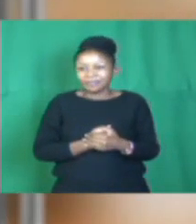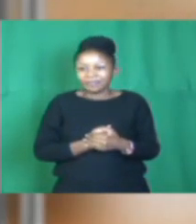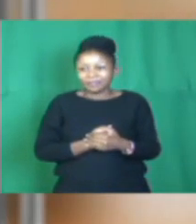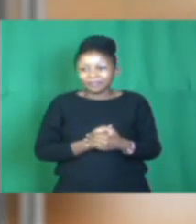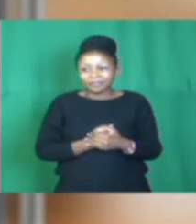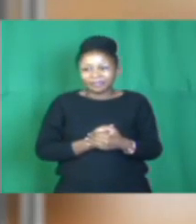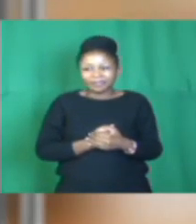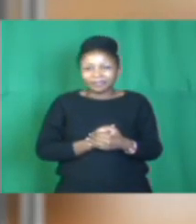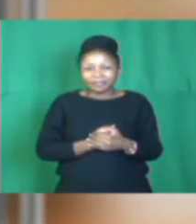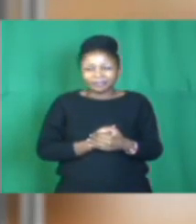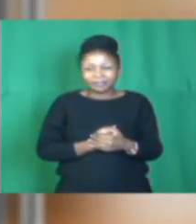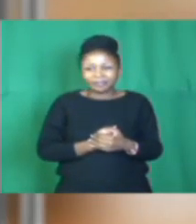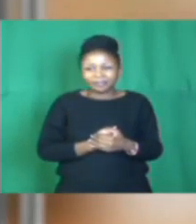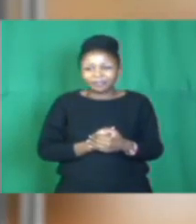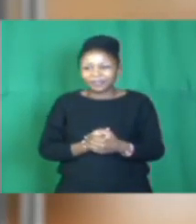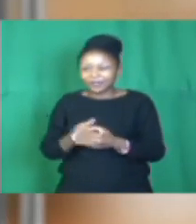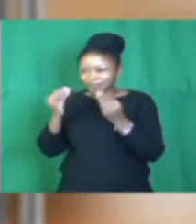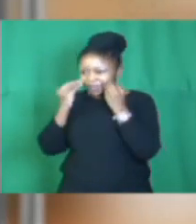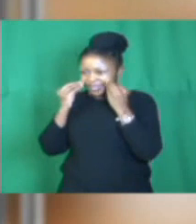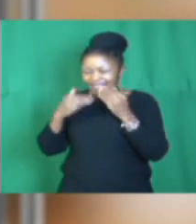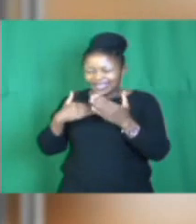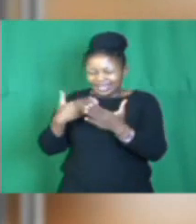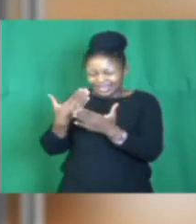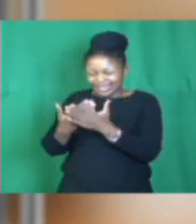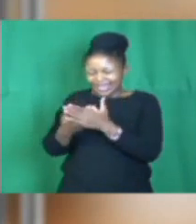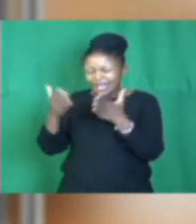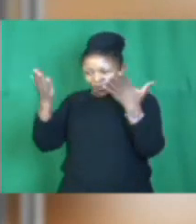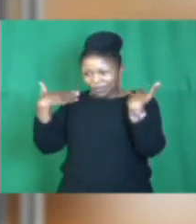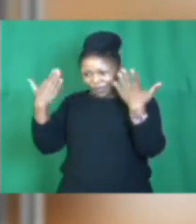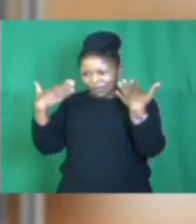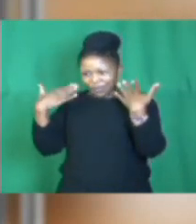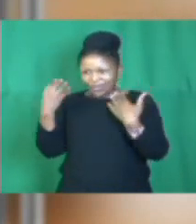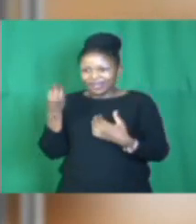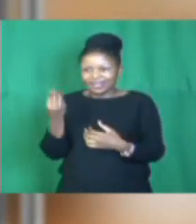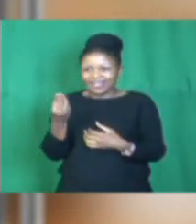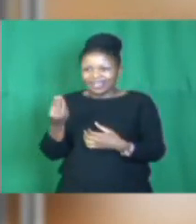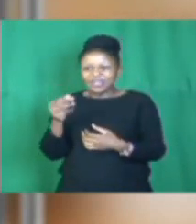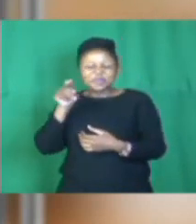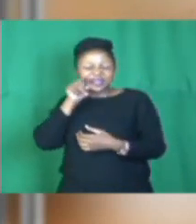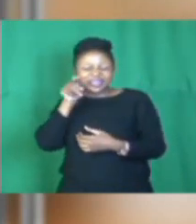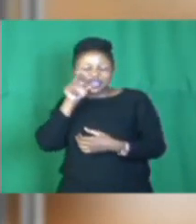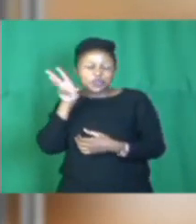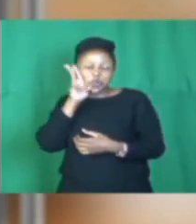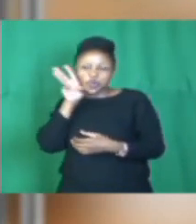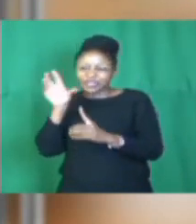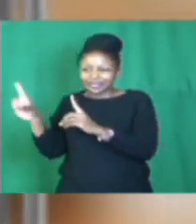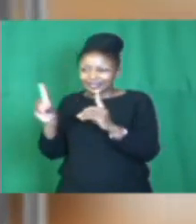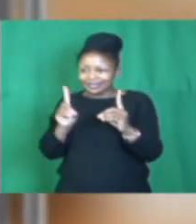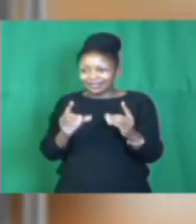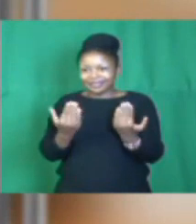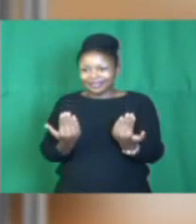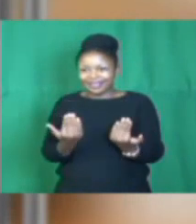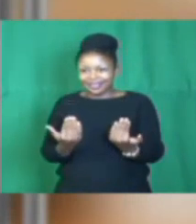Thank you. Could we take a bit of a break? We'll be right back. I think you do need just a little bit of water, don't you? Yes, I do, my dear.